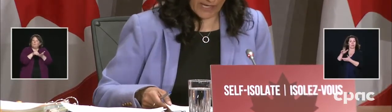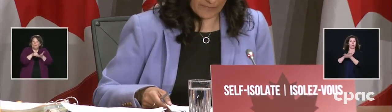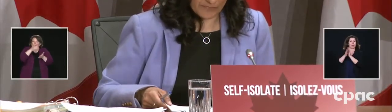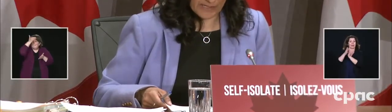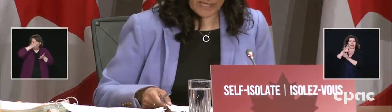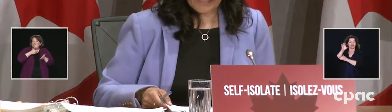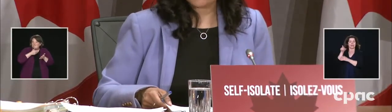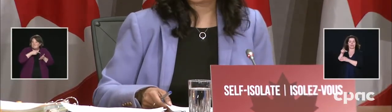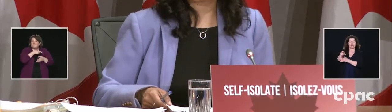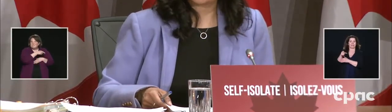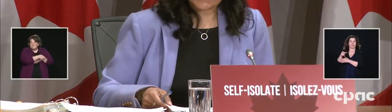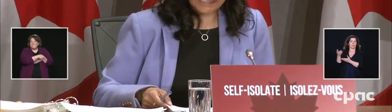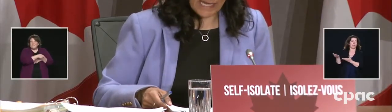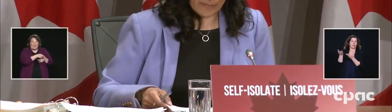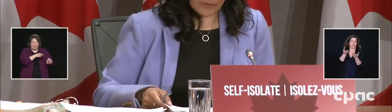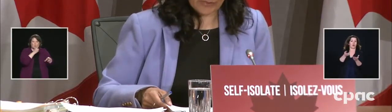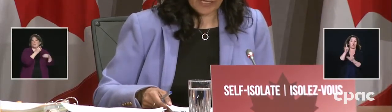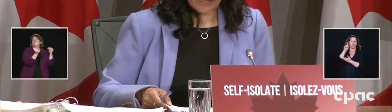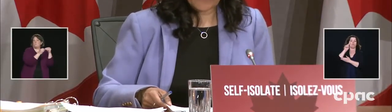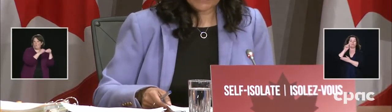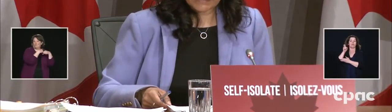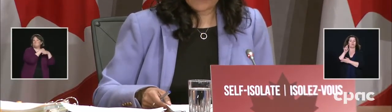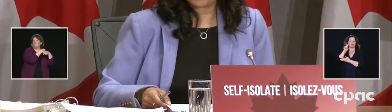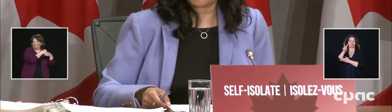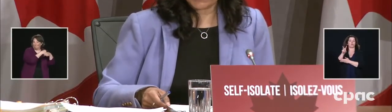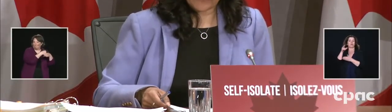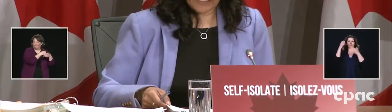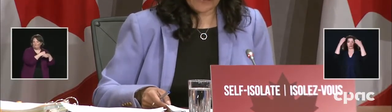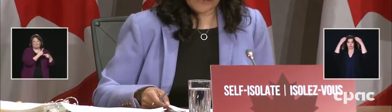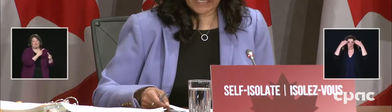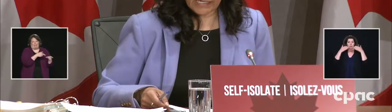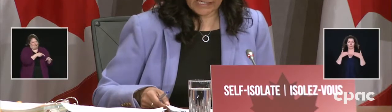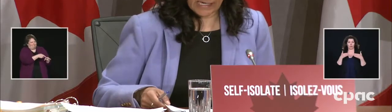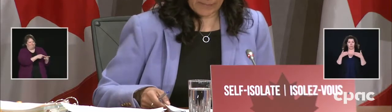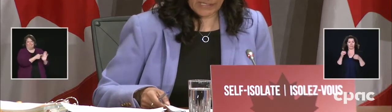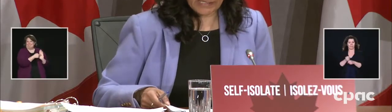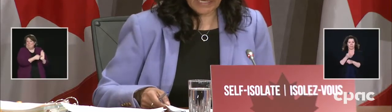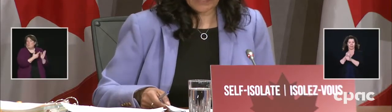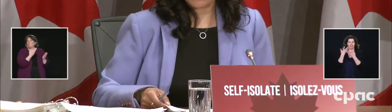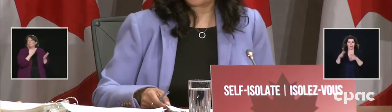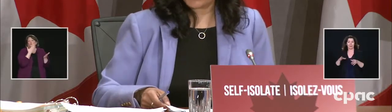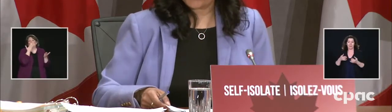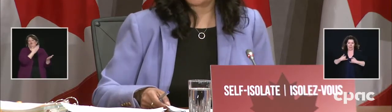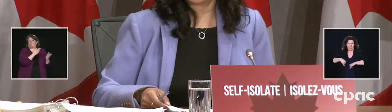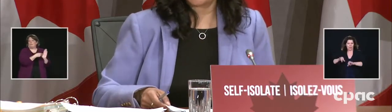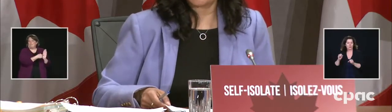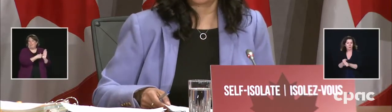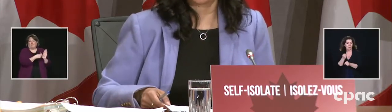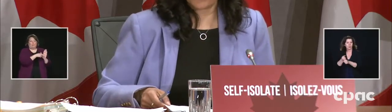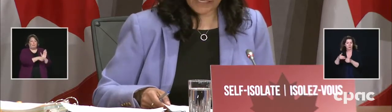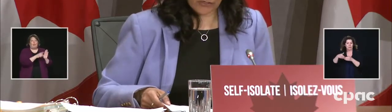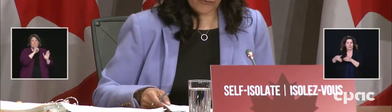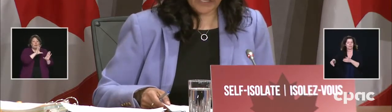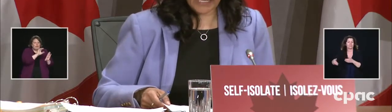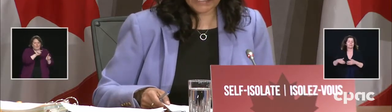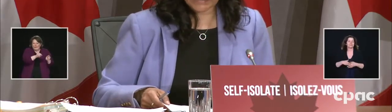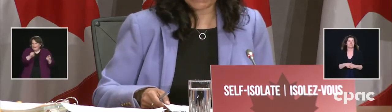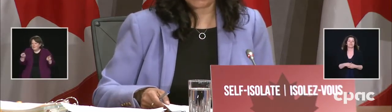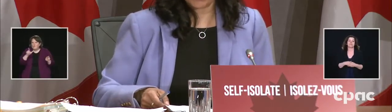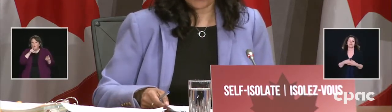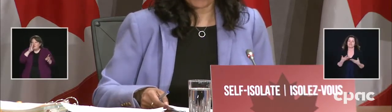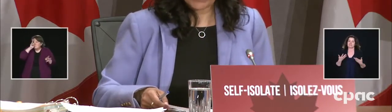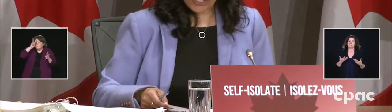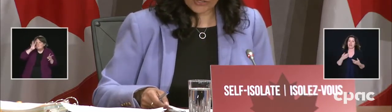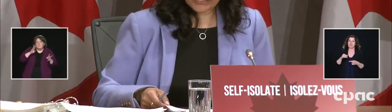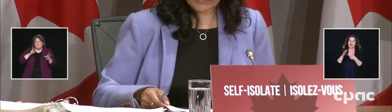on the way. This is an example of the several innovative Canadian companies that are helping Canadians fight